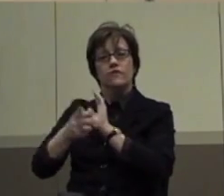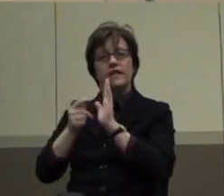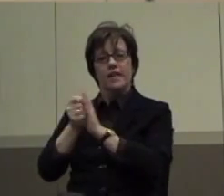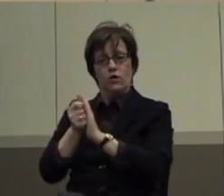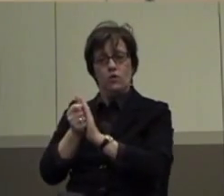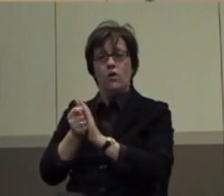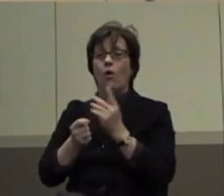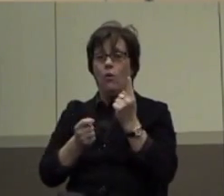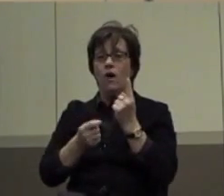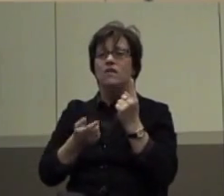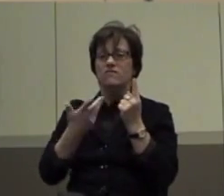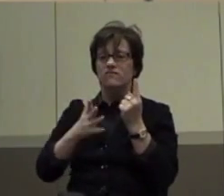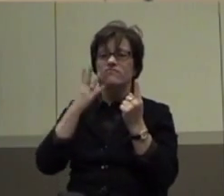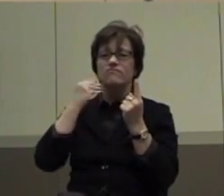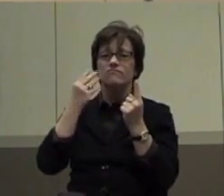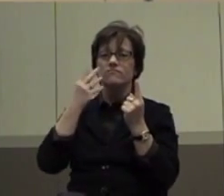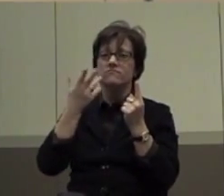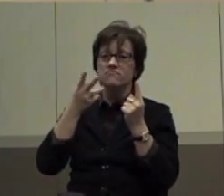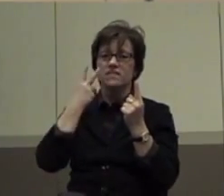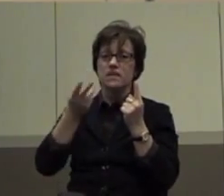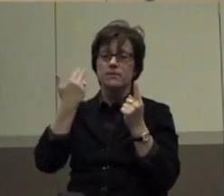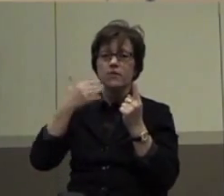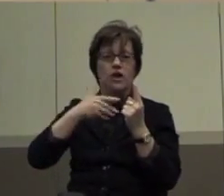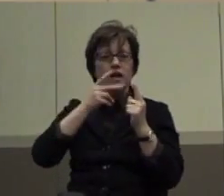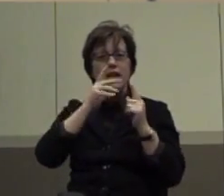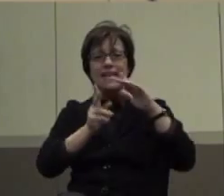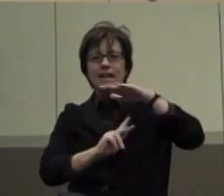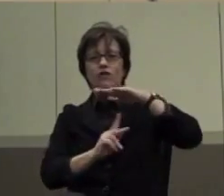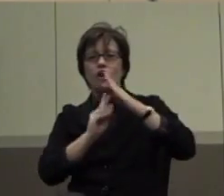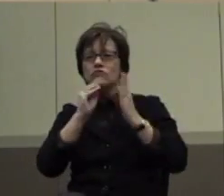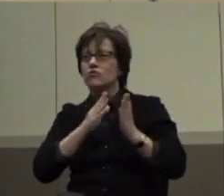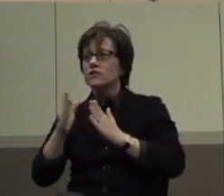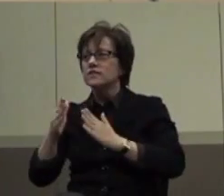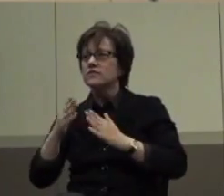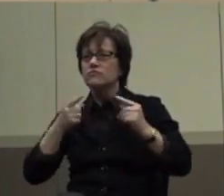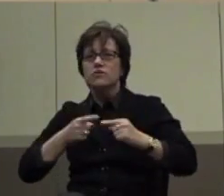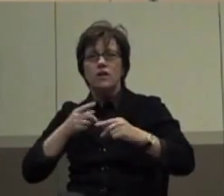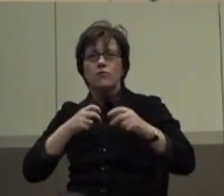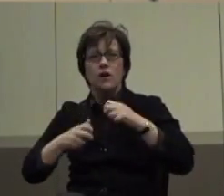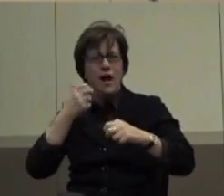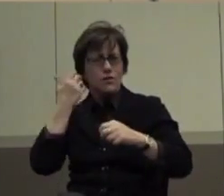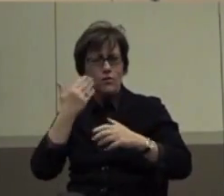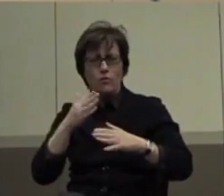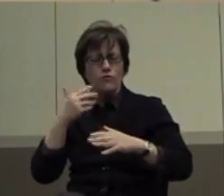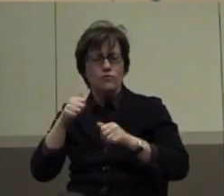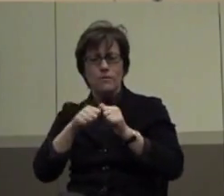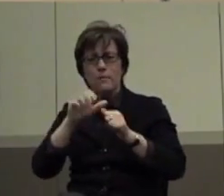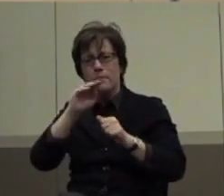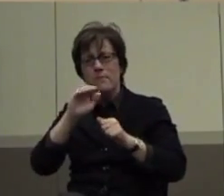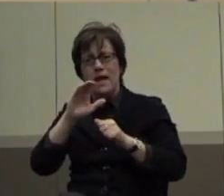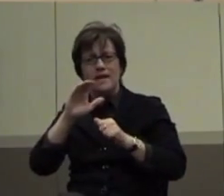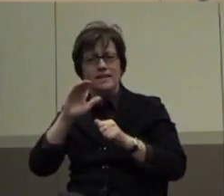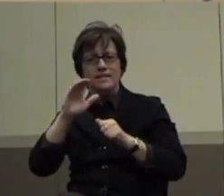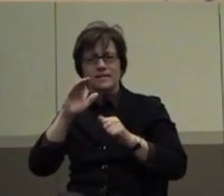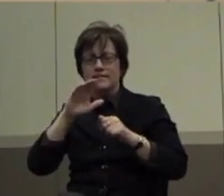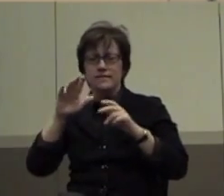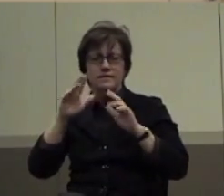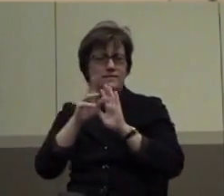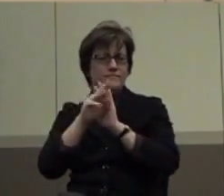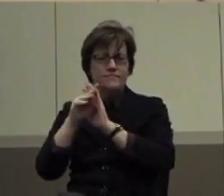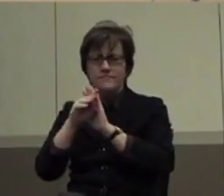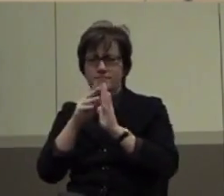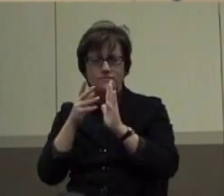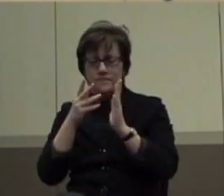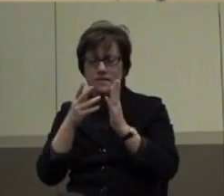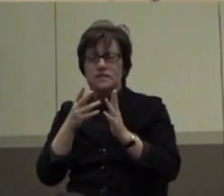before with a kindergarten student that's having some problems. Mac, I don't know if people remember the Mac tape. We're going to see that again and let you actually